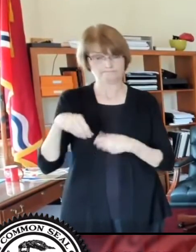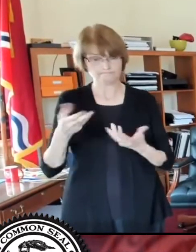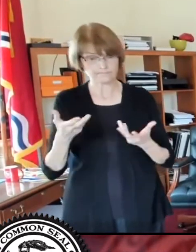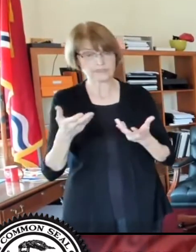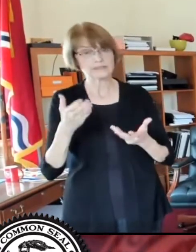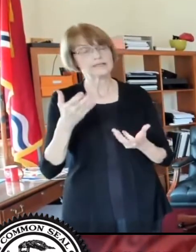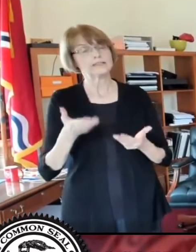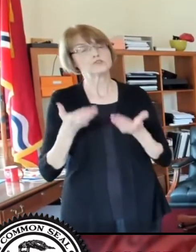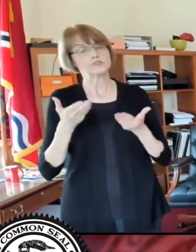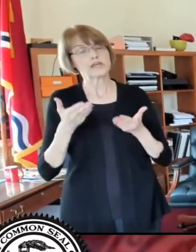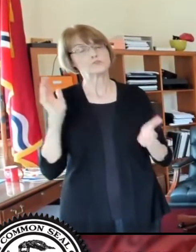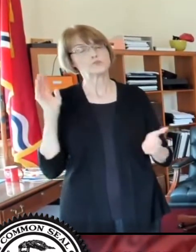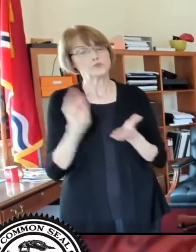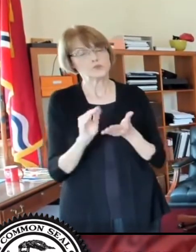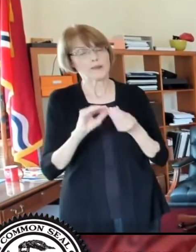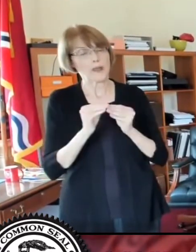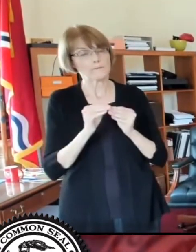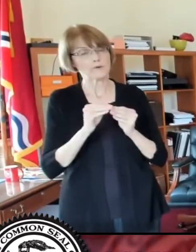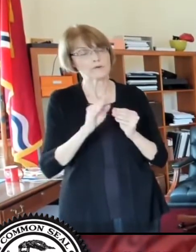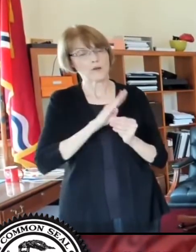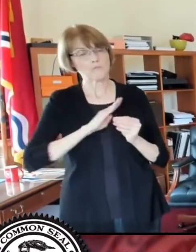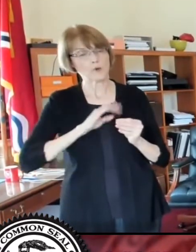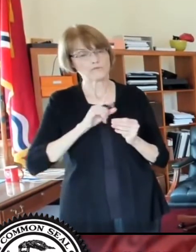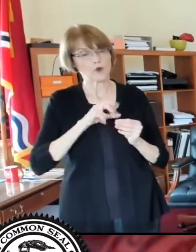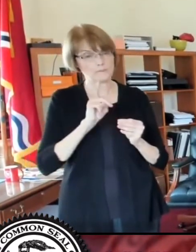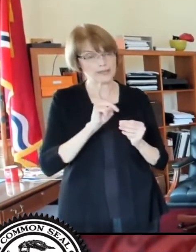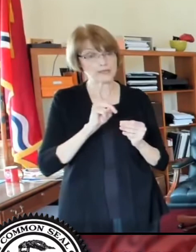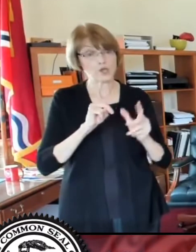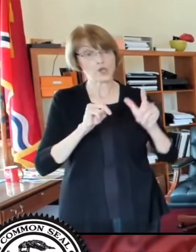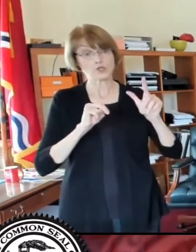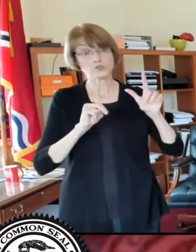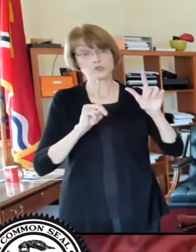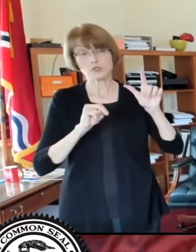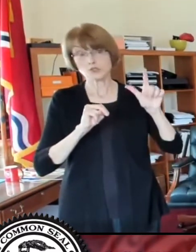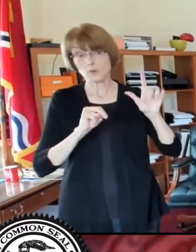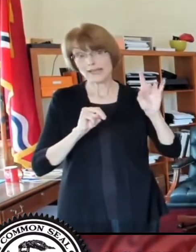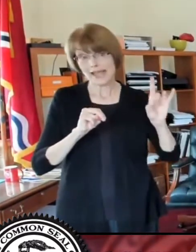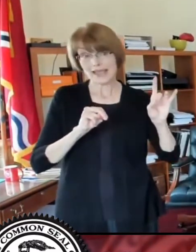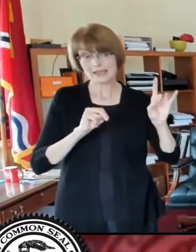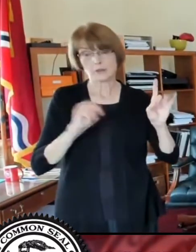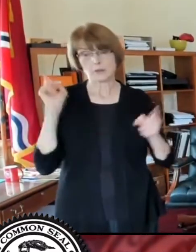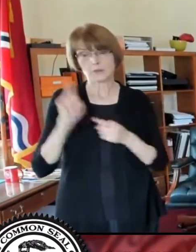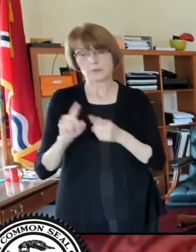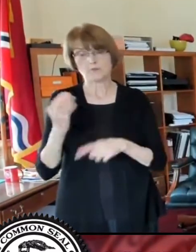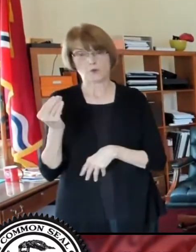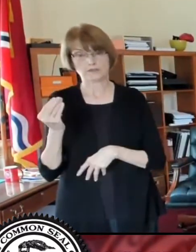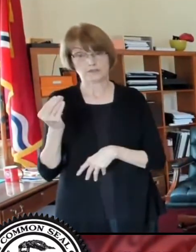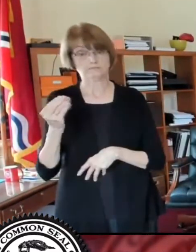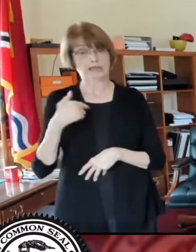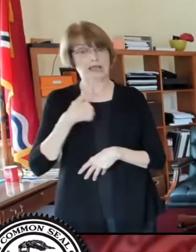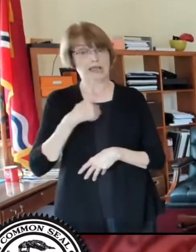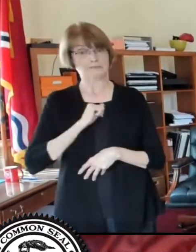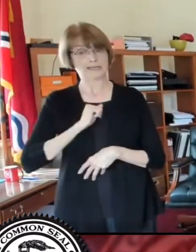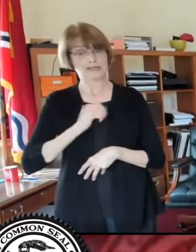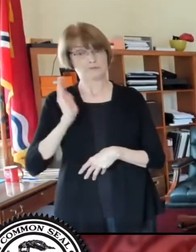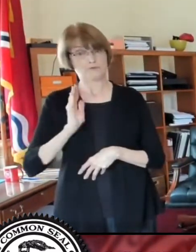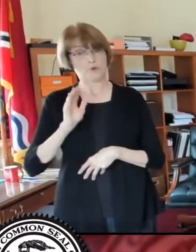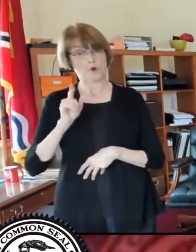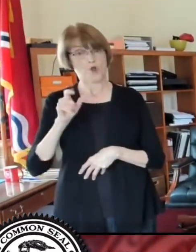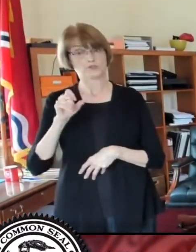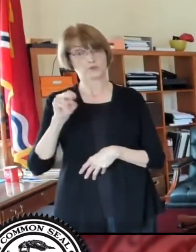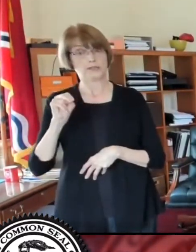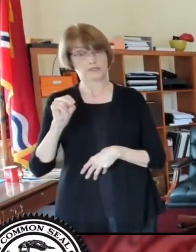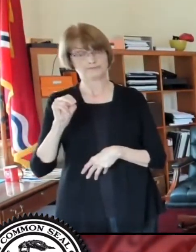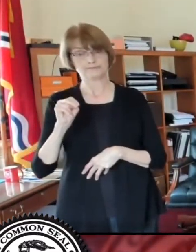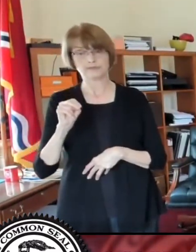suggest reducing the size of the Board of Aldermen then from 28 to 14. And I was an alderman then. So here we are 8 years